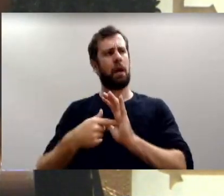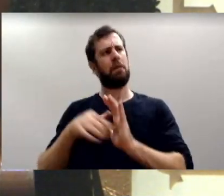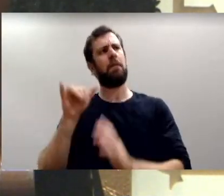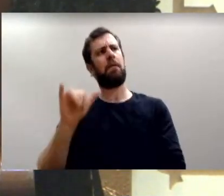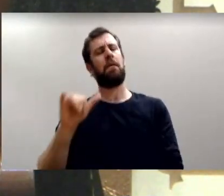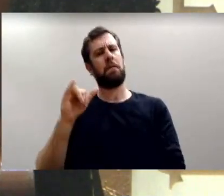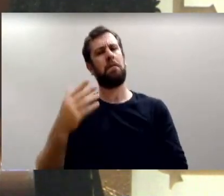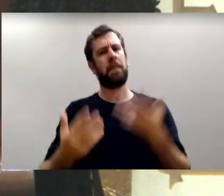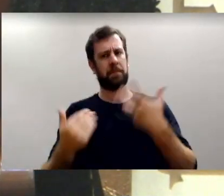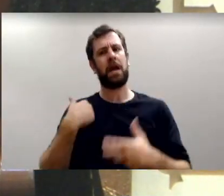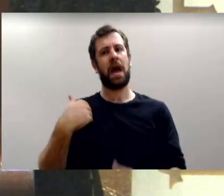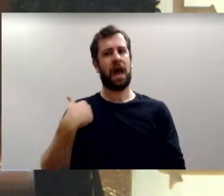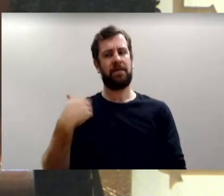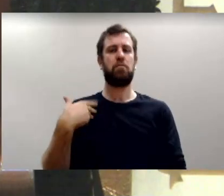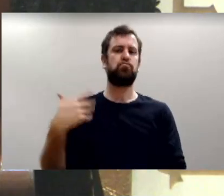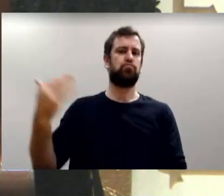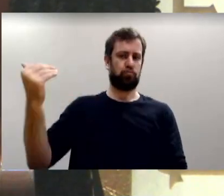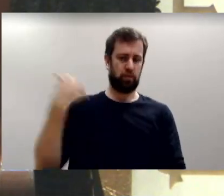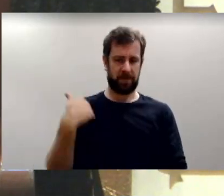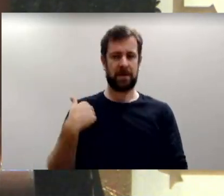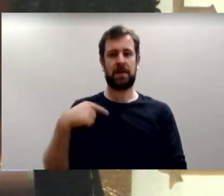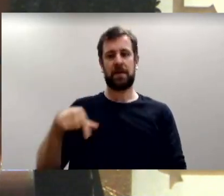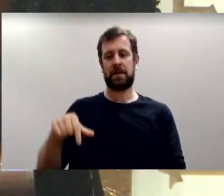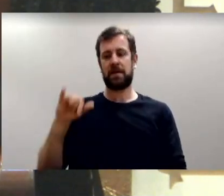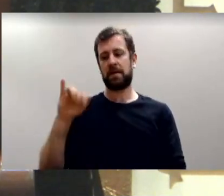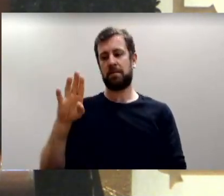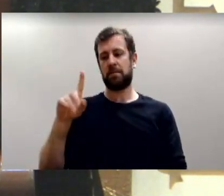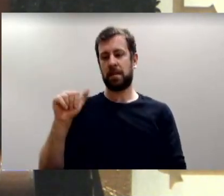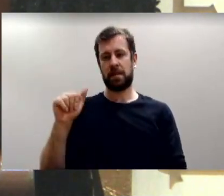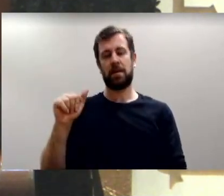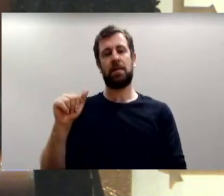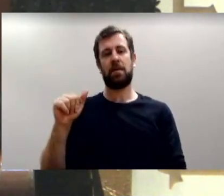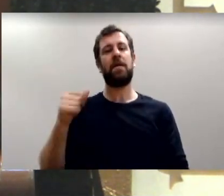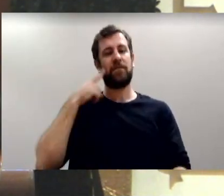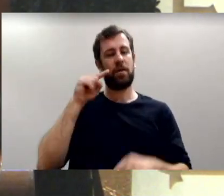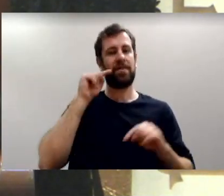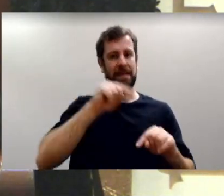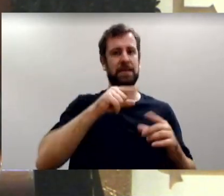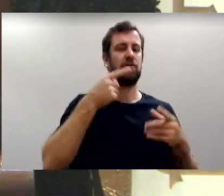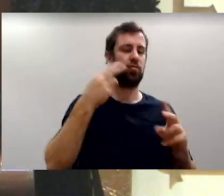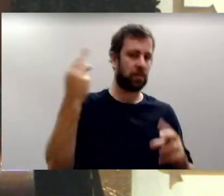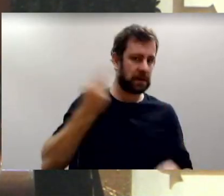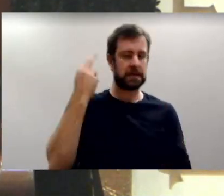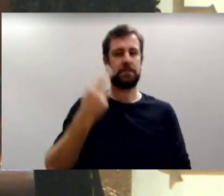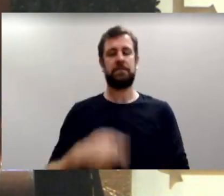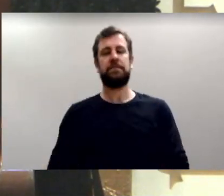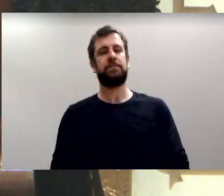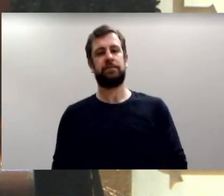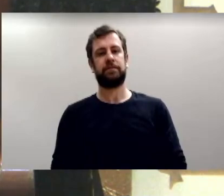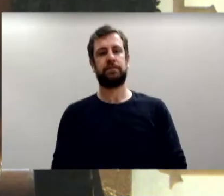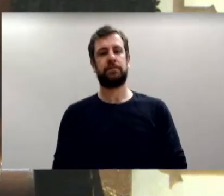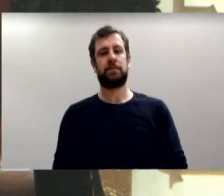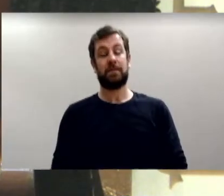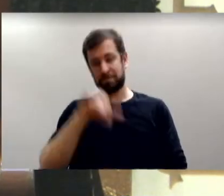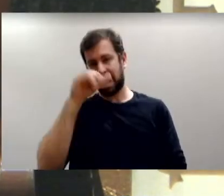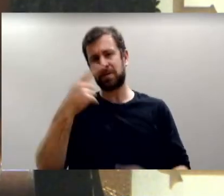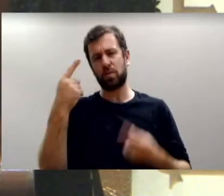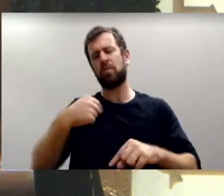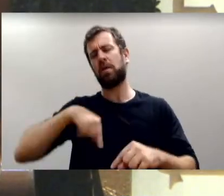had made the previous Qibla for this purpose. And this is where we come to realize